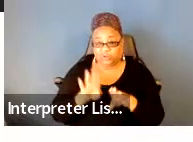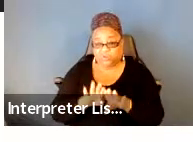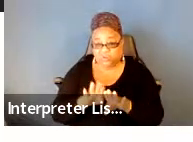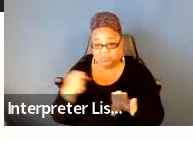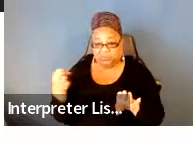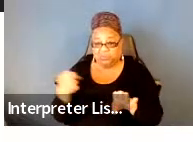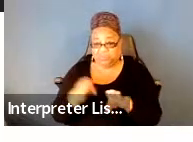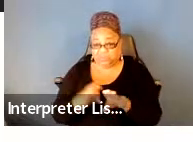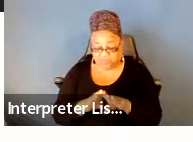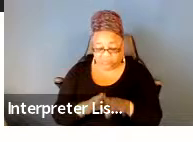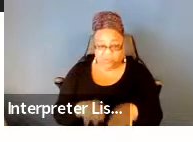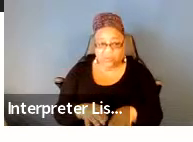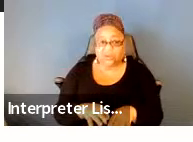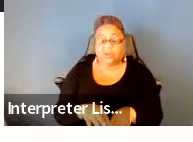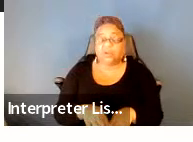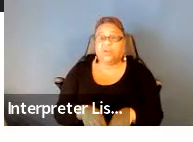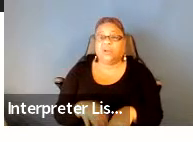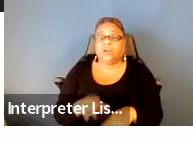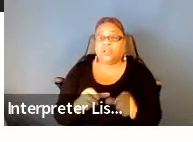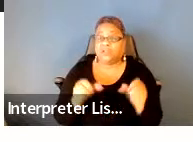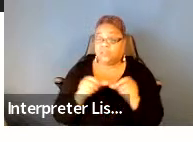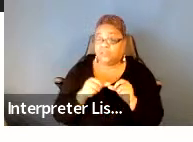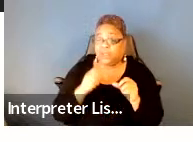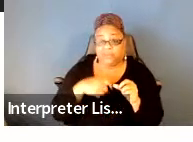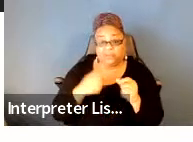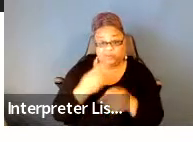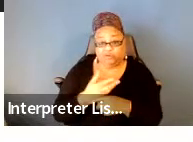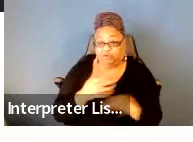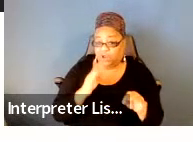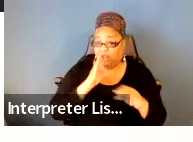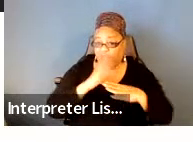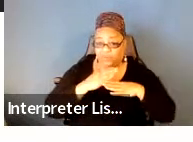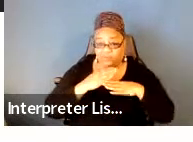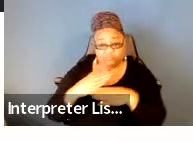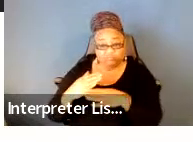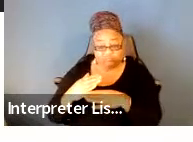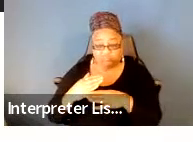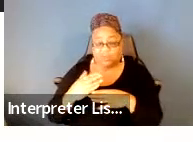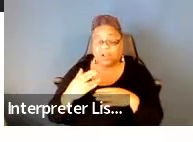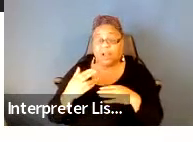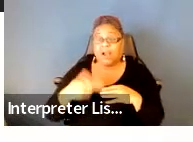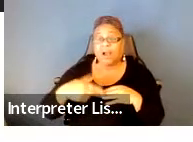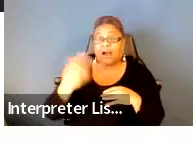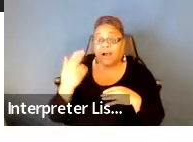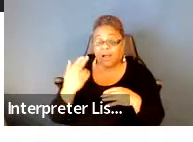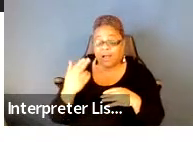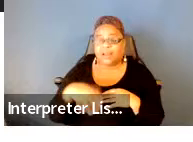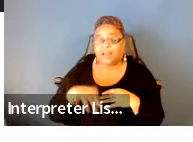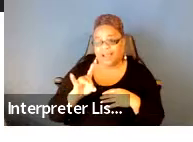The space must be free of any protrusions to a height of 80 inches.